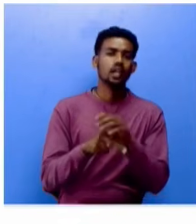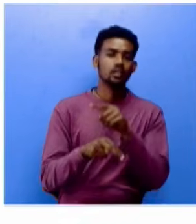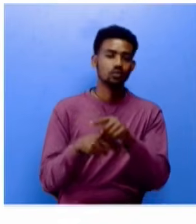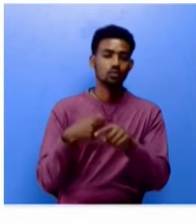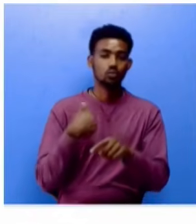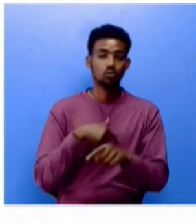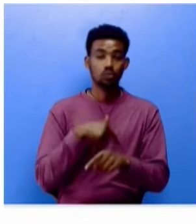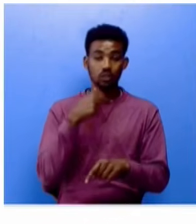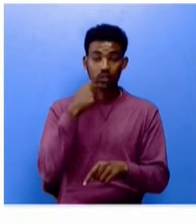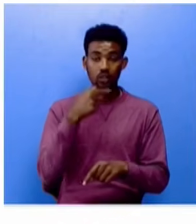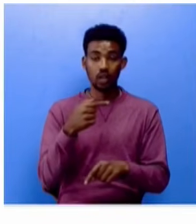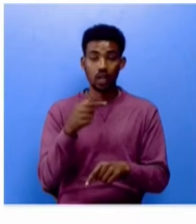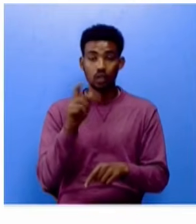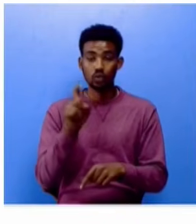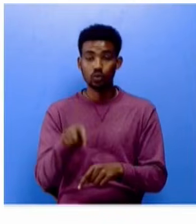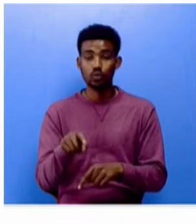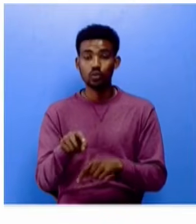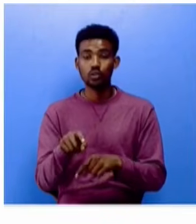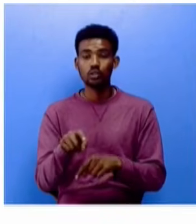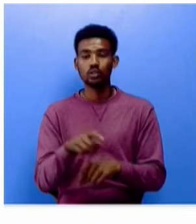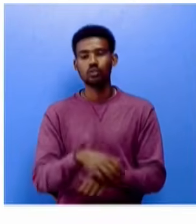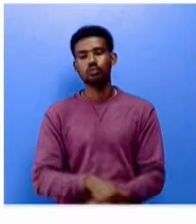say should